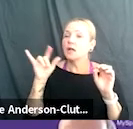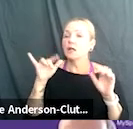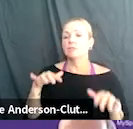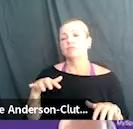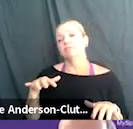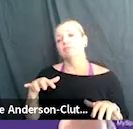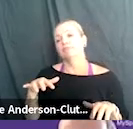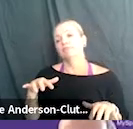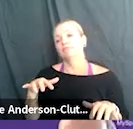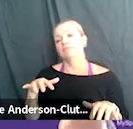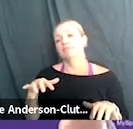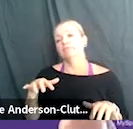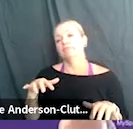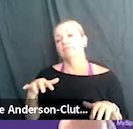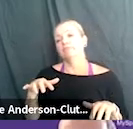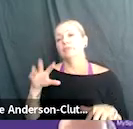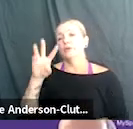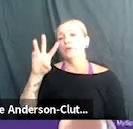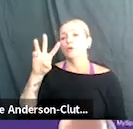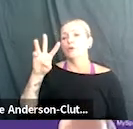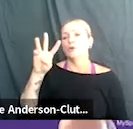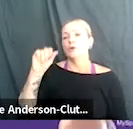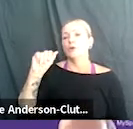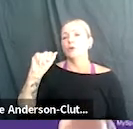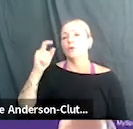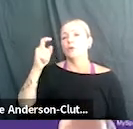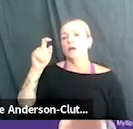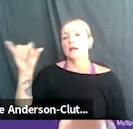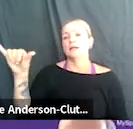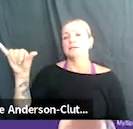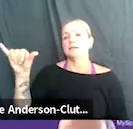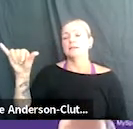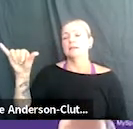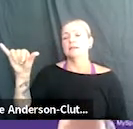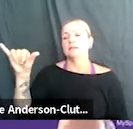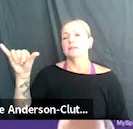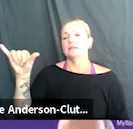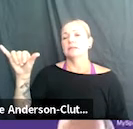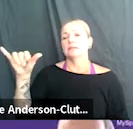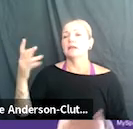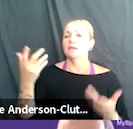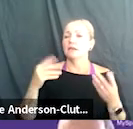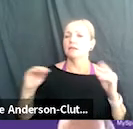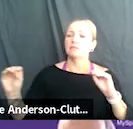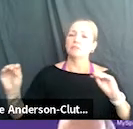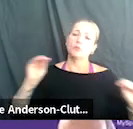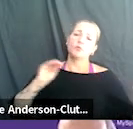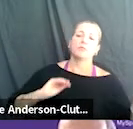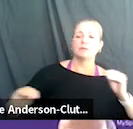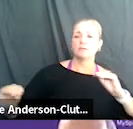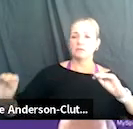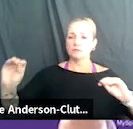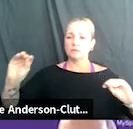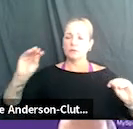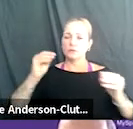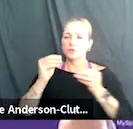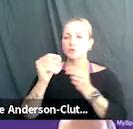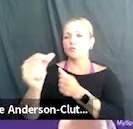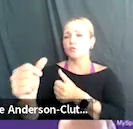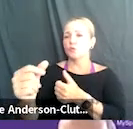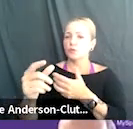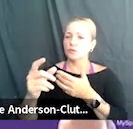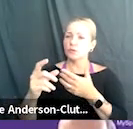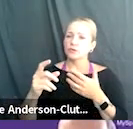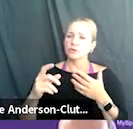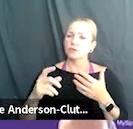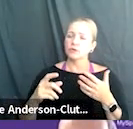they, again, I don't know if you can say that somebody who is nonverbal has mutism. And so when they say exclude if known aphasia, I would hope that applies also to